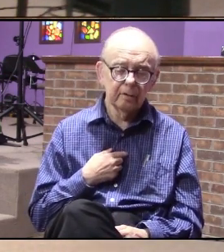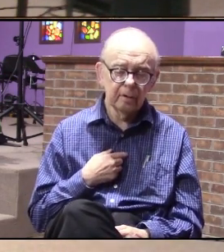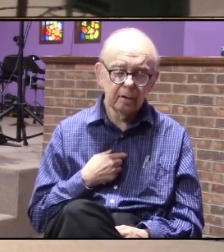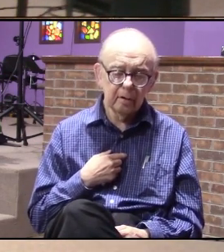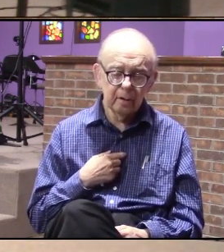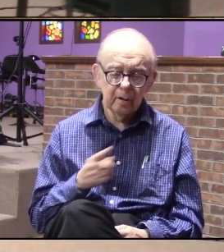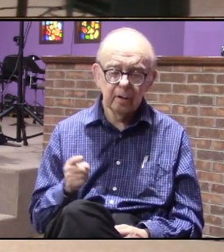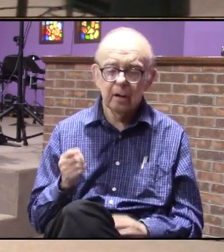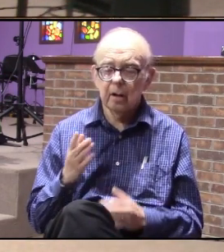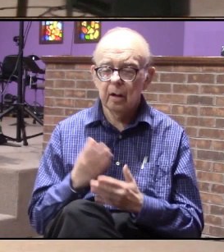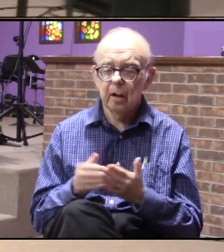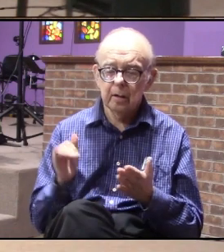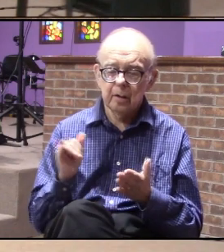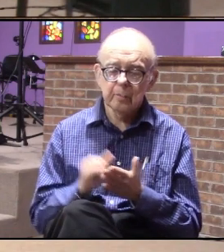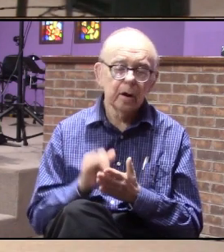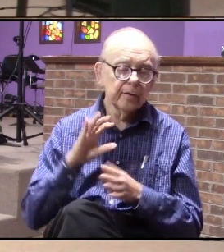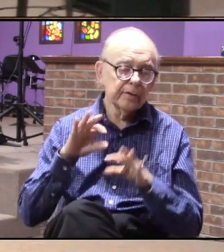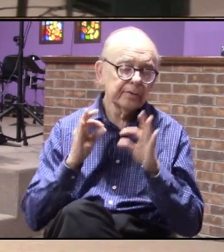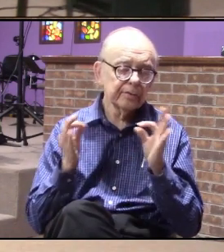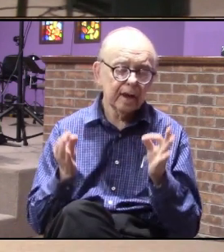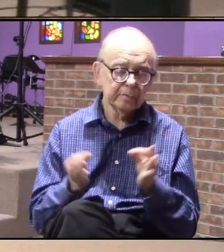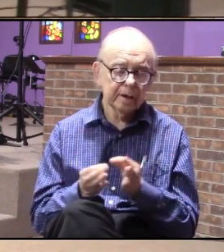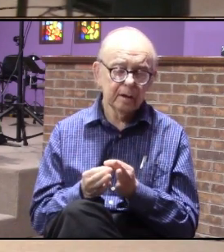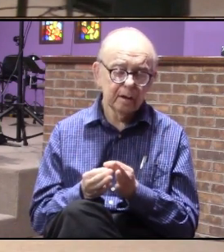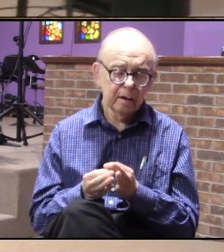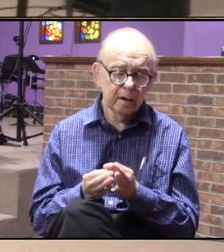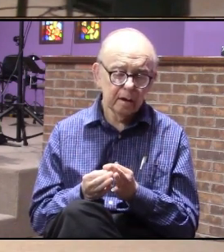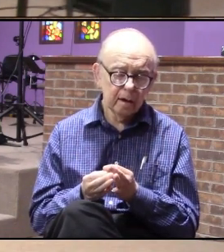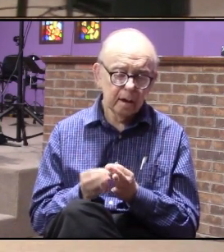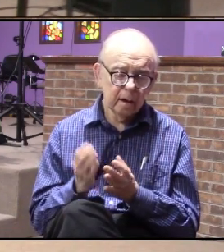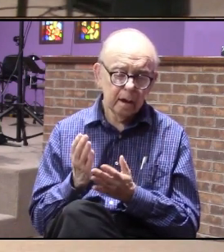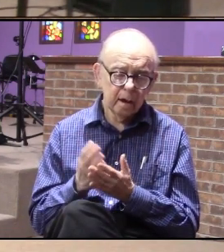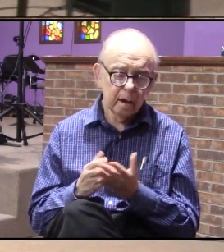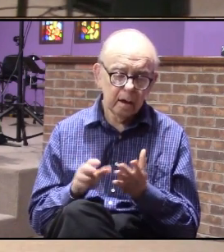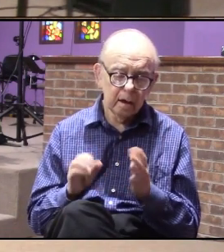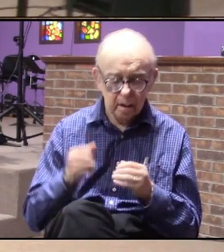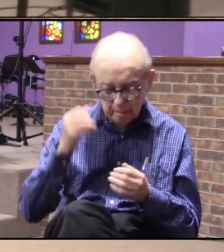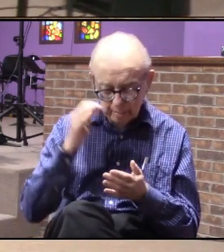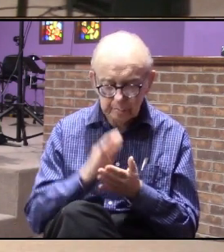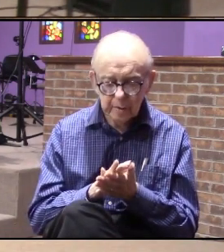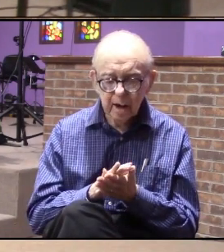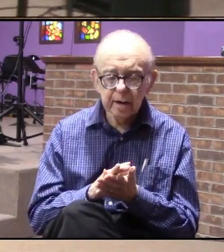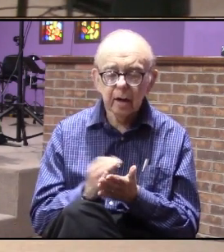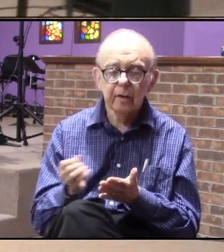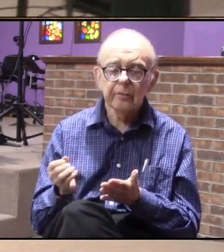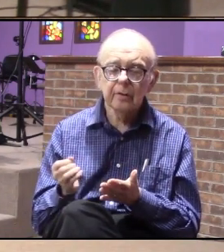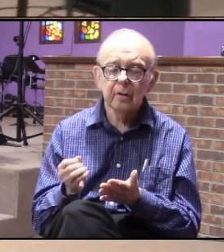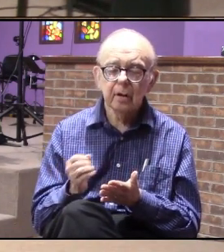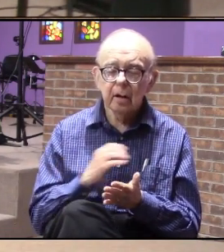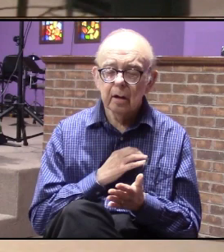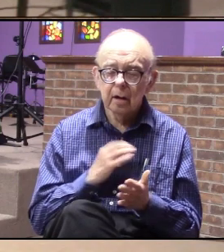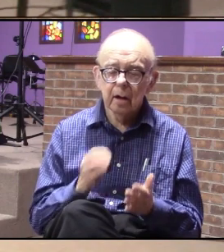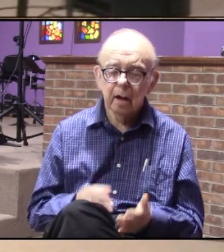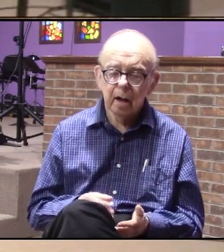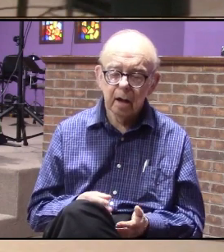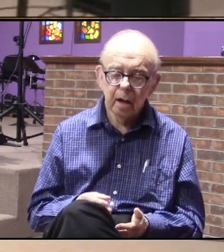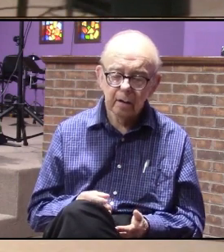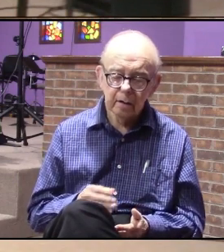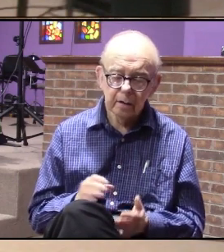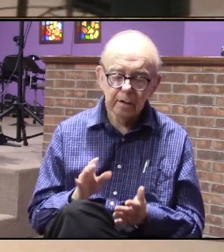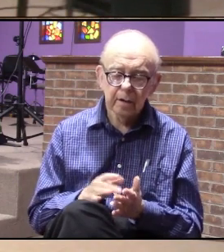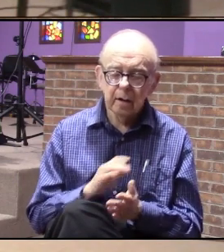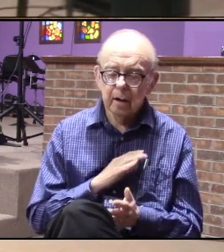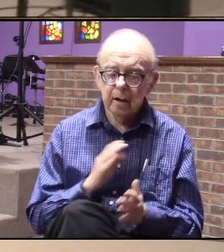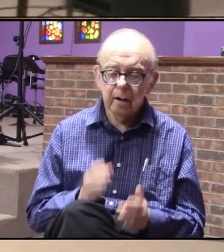a part of his family, to be a part of the bride of Christ, with Jesus as our